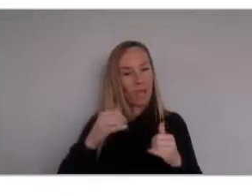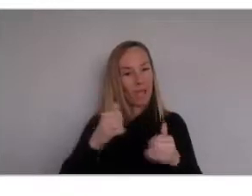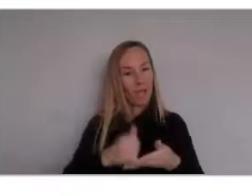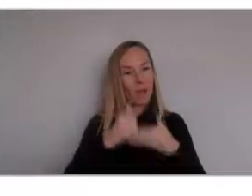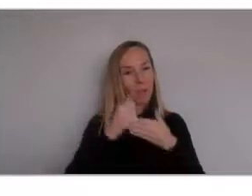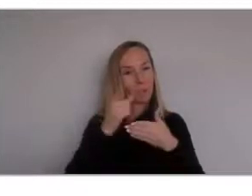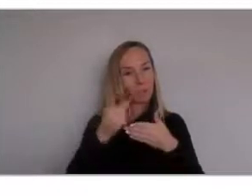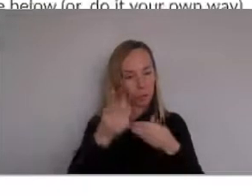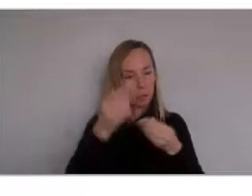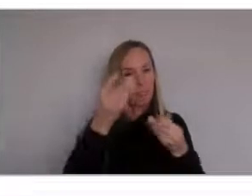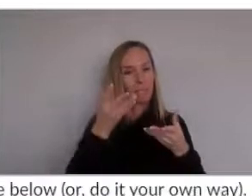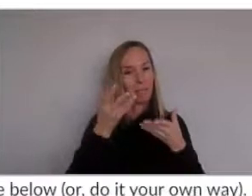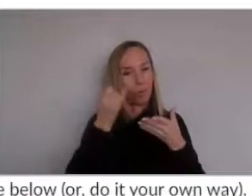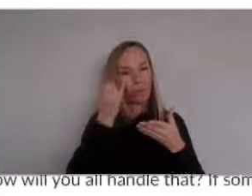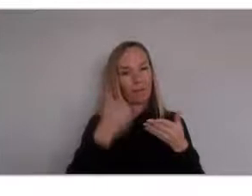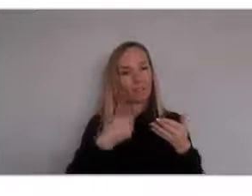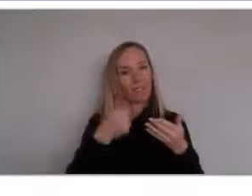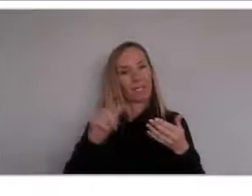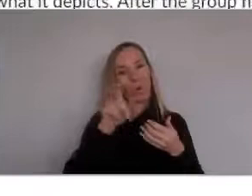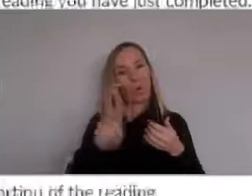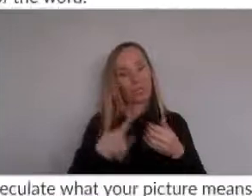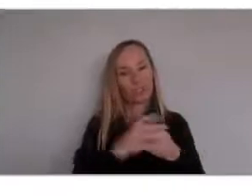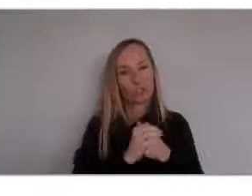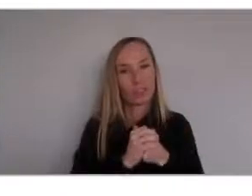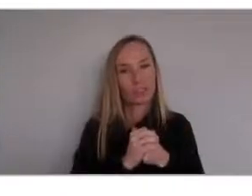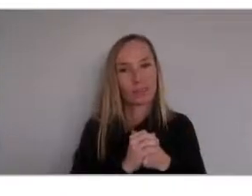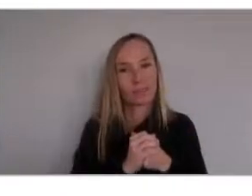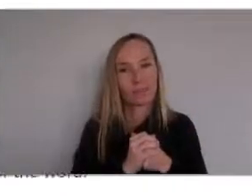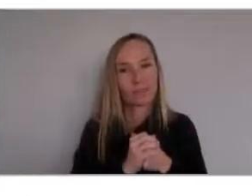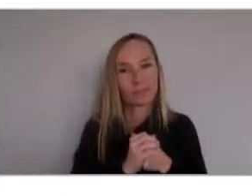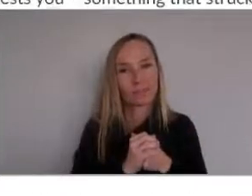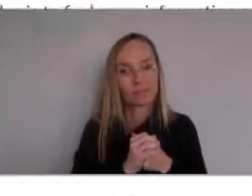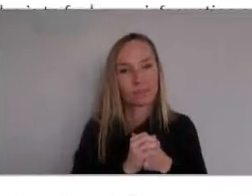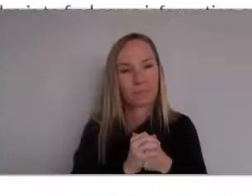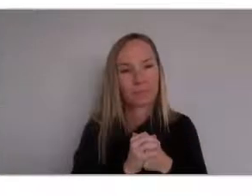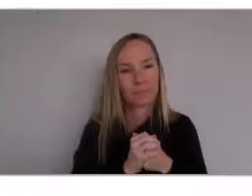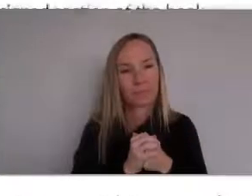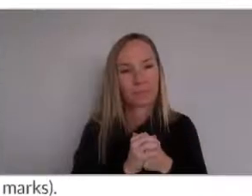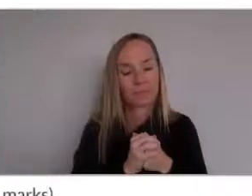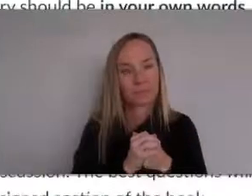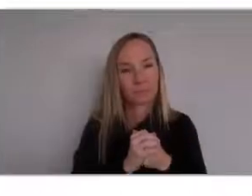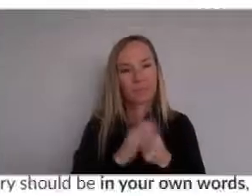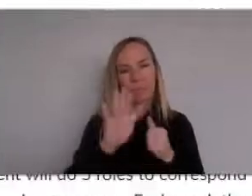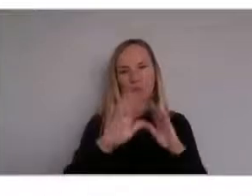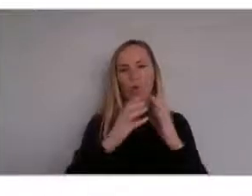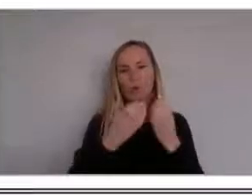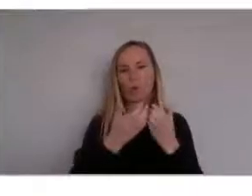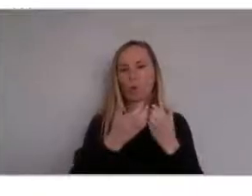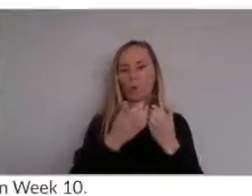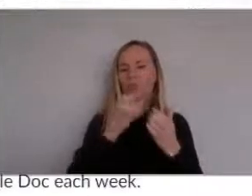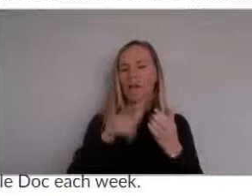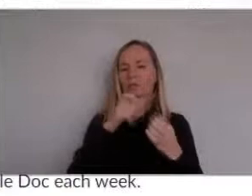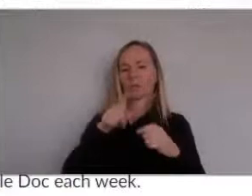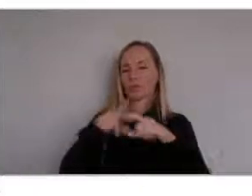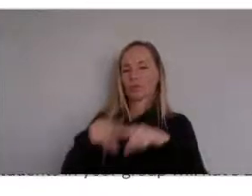helpful. Please let me know if you have any questions, but your group is really who you should rely